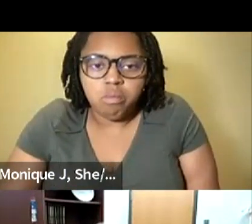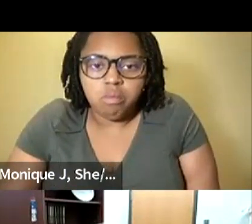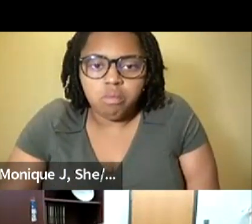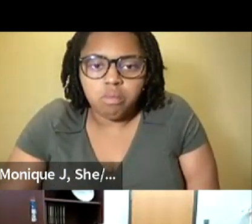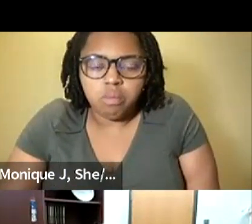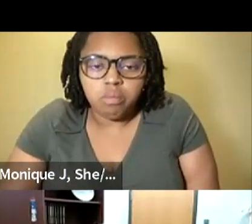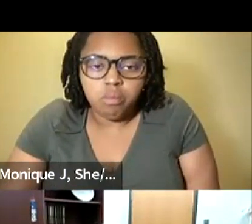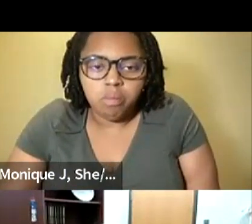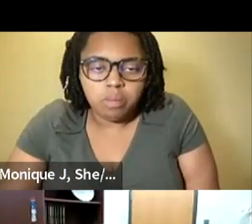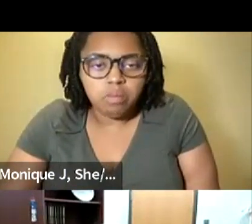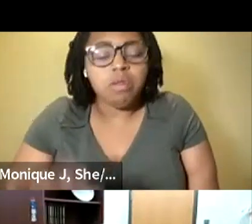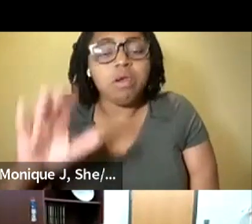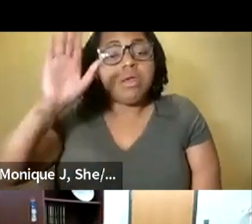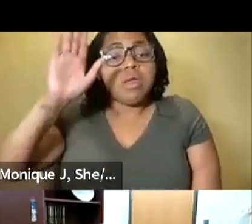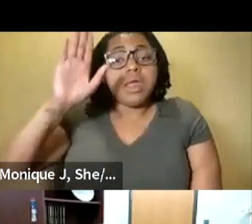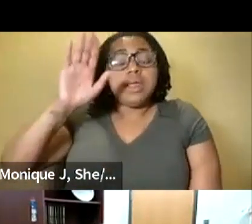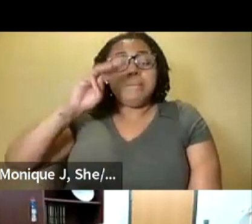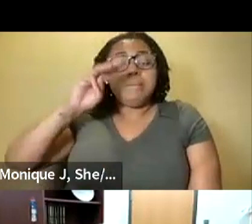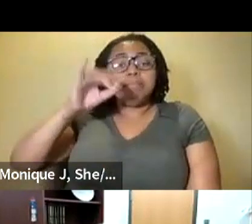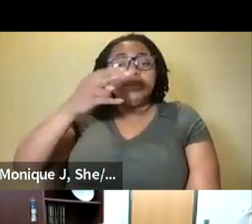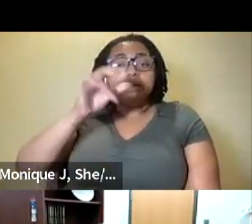Hey, Misha, this is Barber.